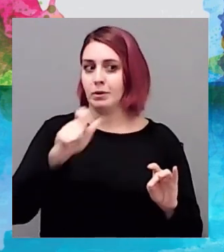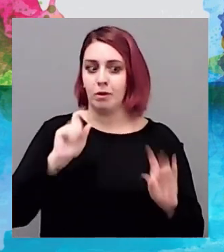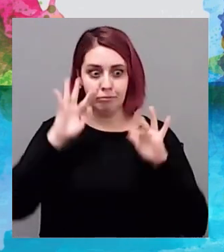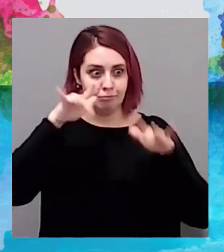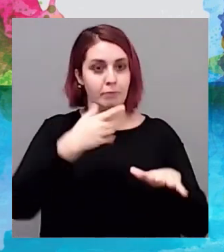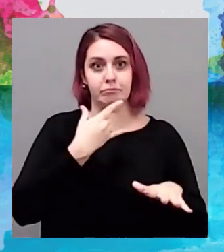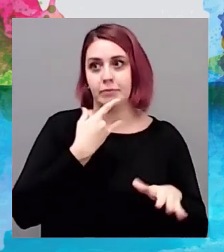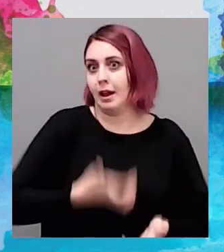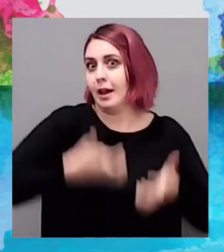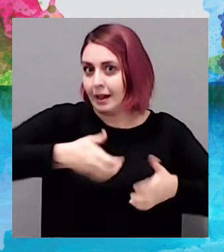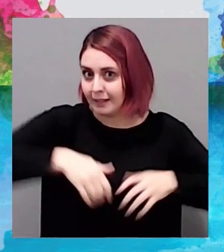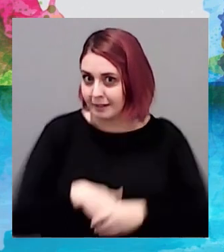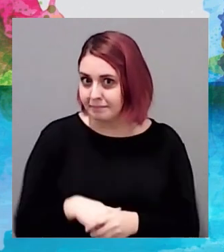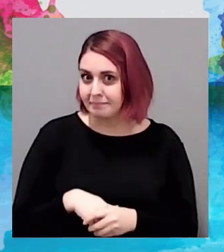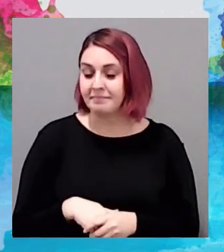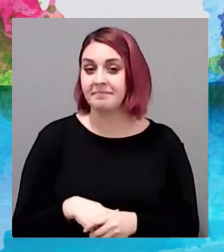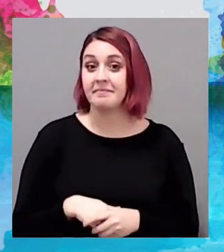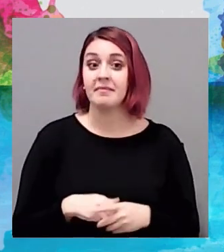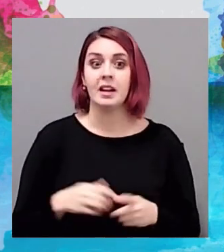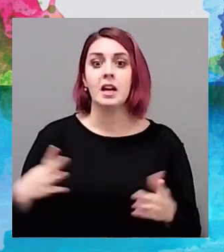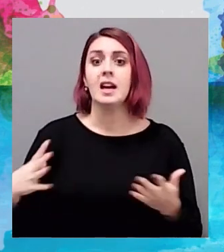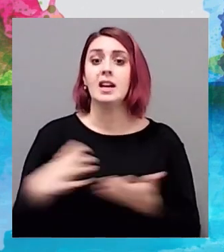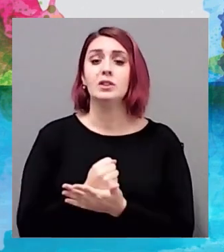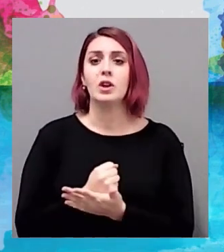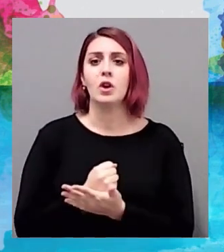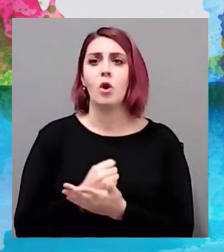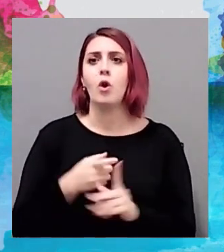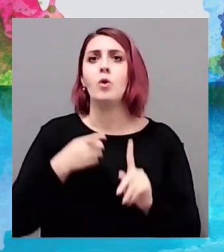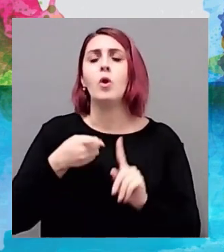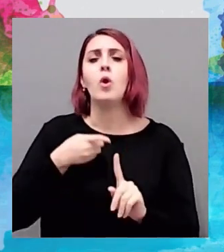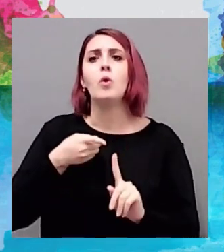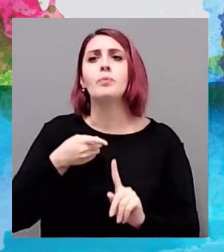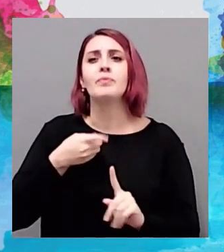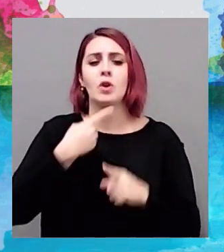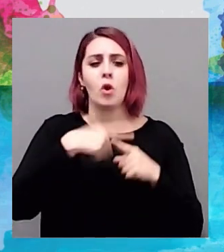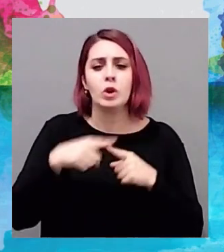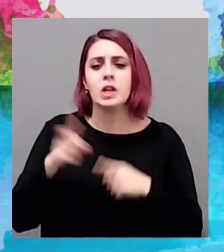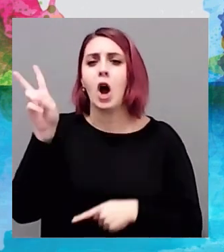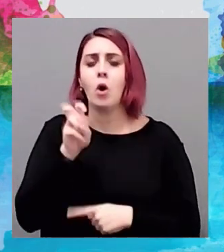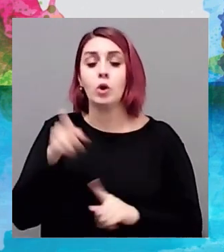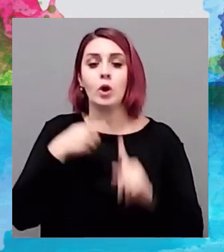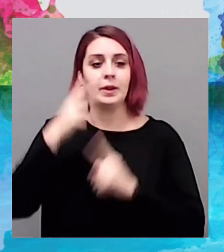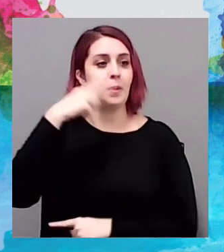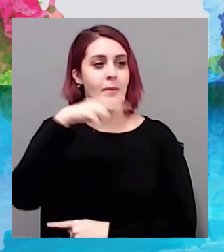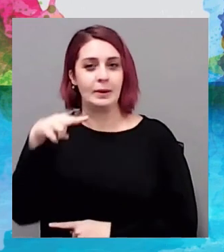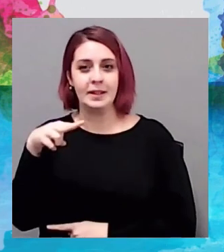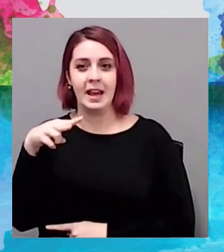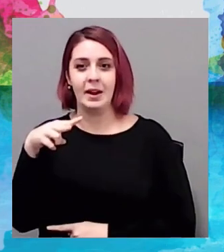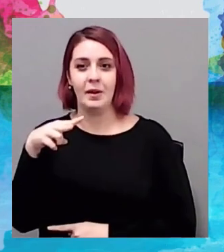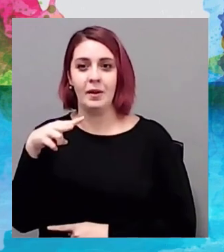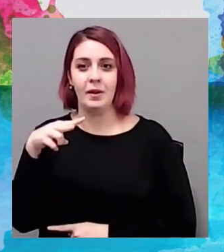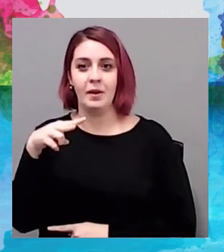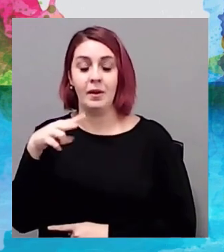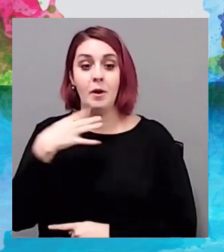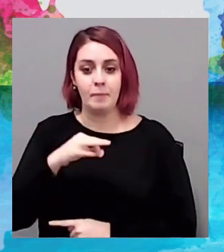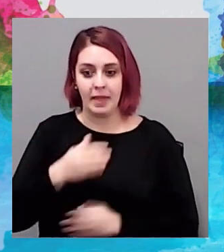tactile exhibits, everyone was interested in touching them. So this is to really helps to make the